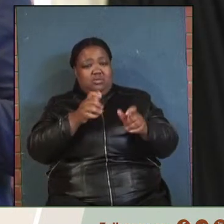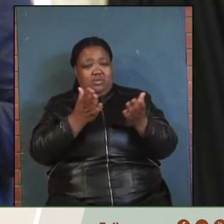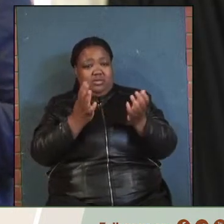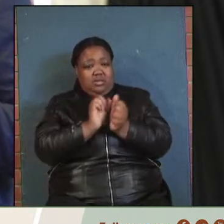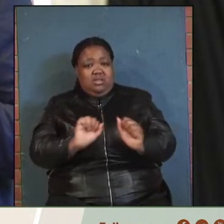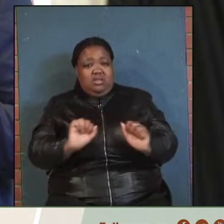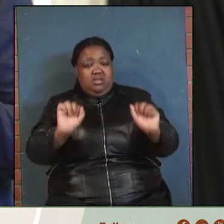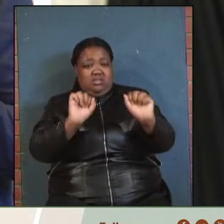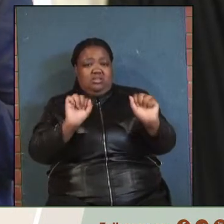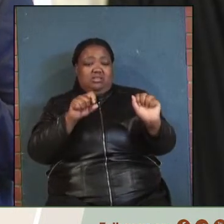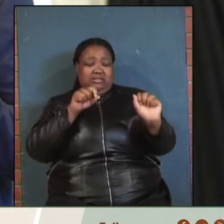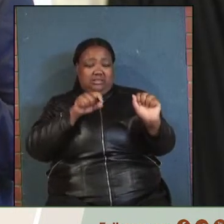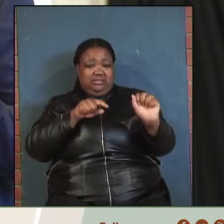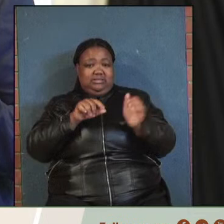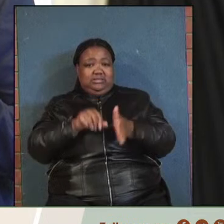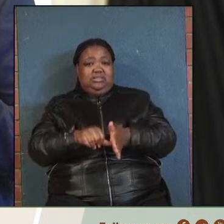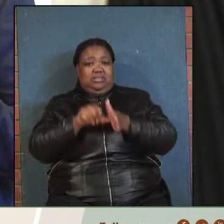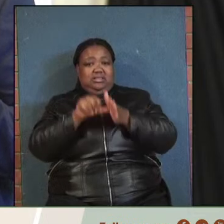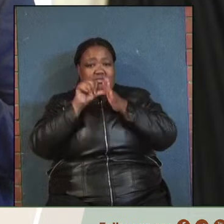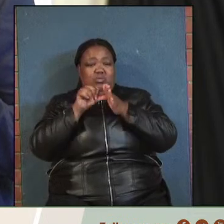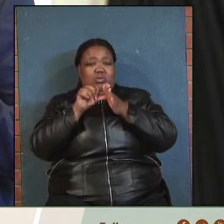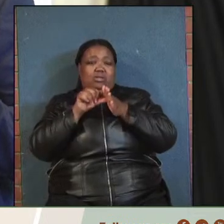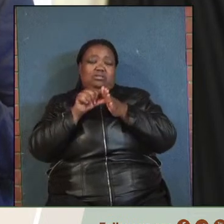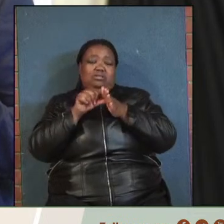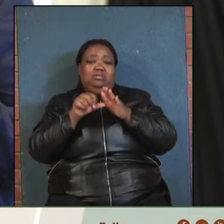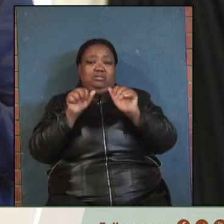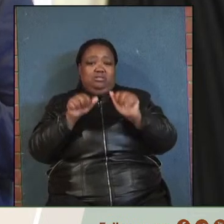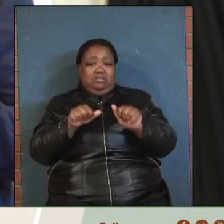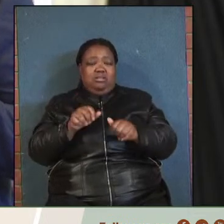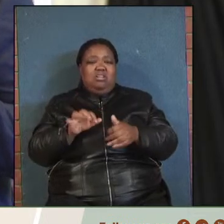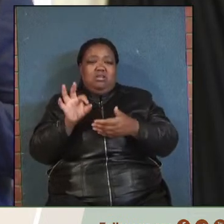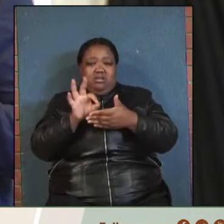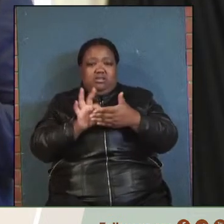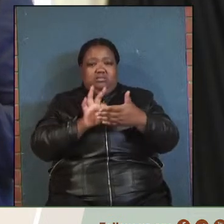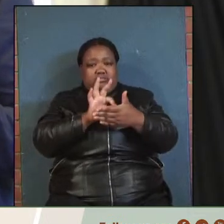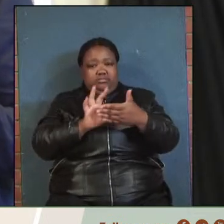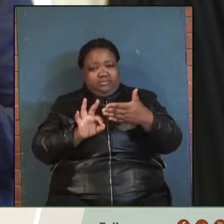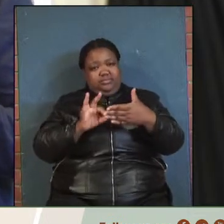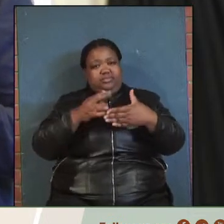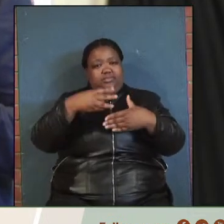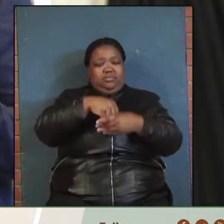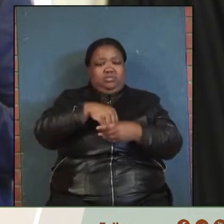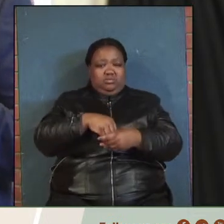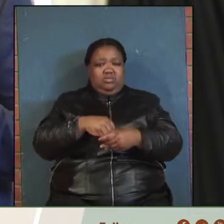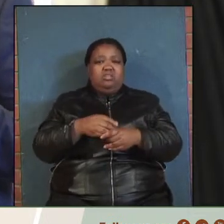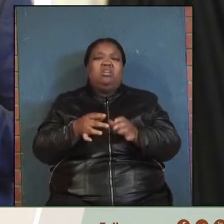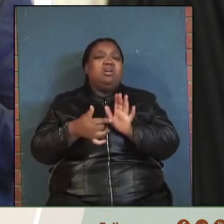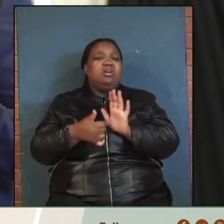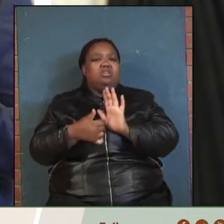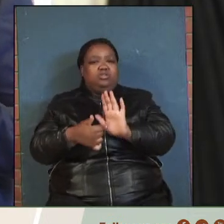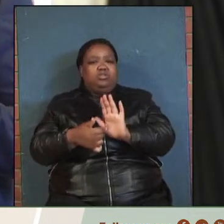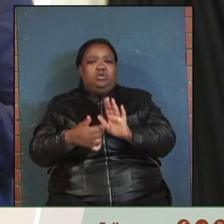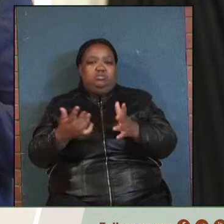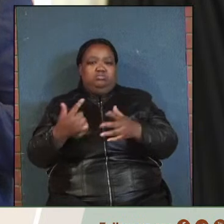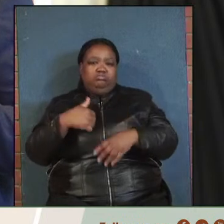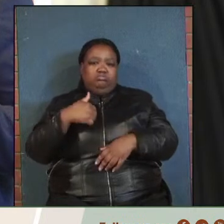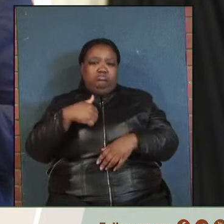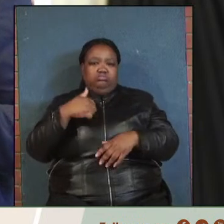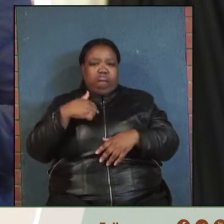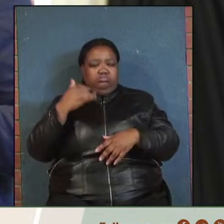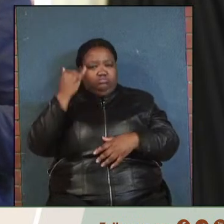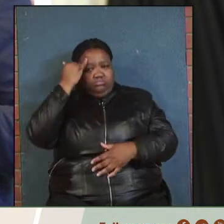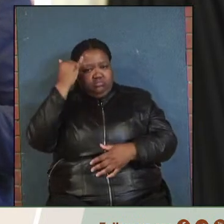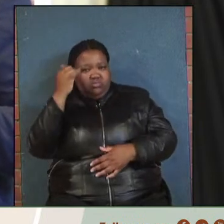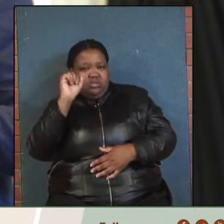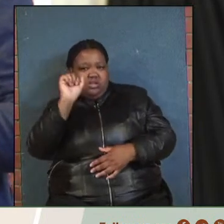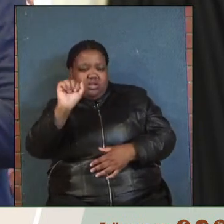only means, or one of the important vehicles, especially voting, of you expressing your say. Without you expressing